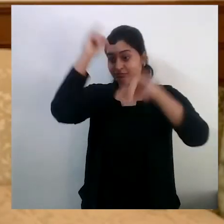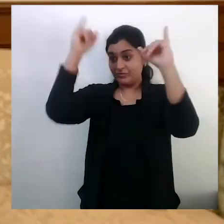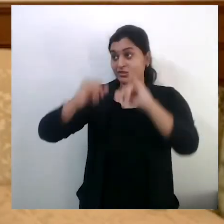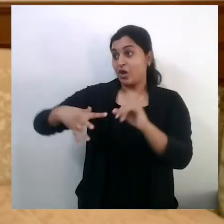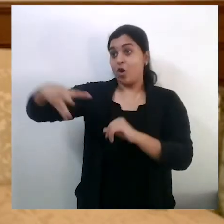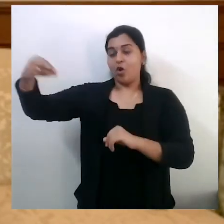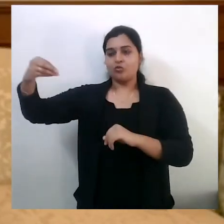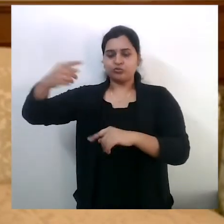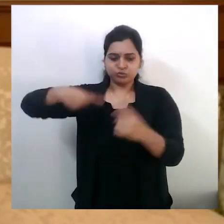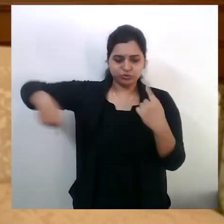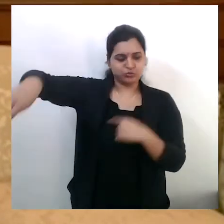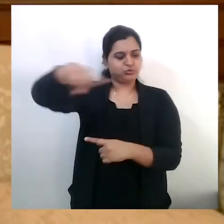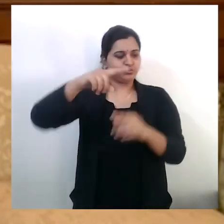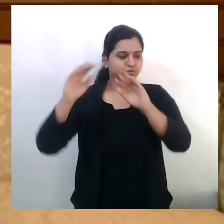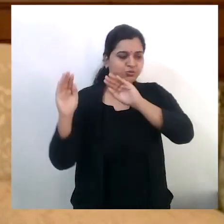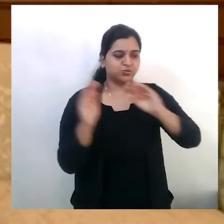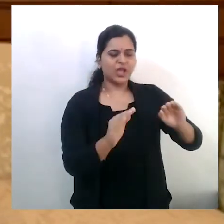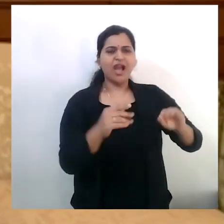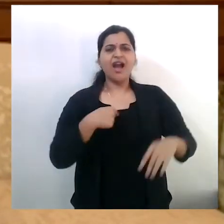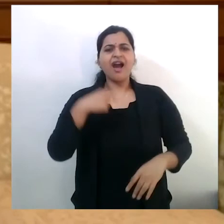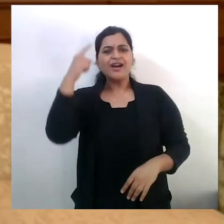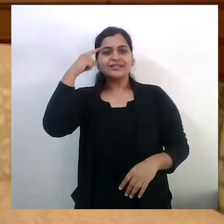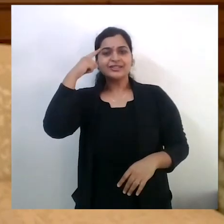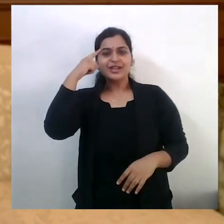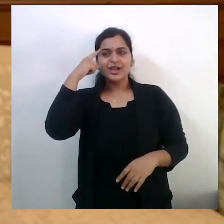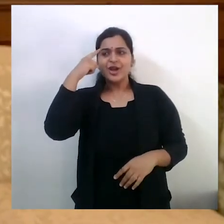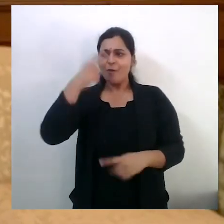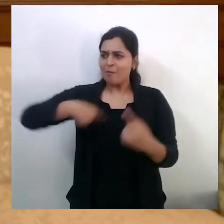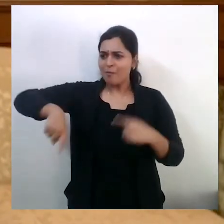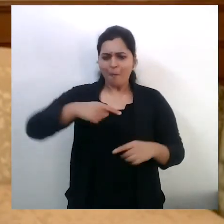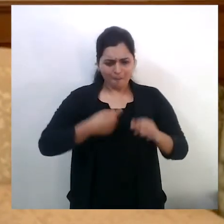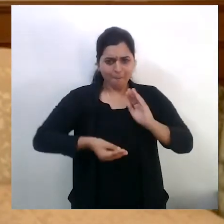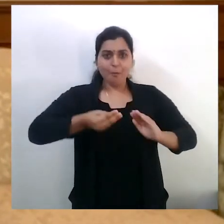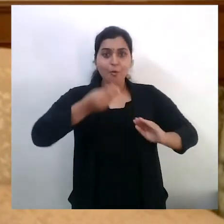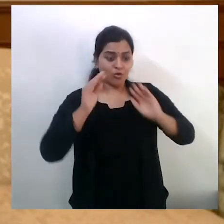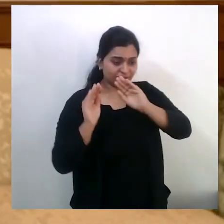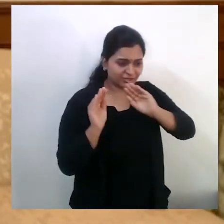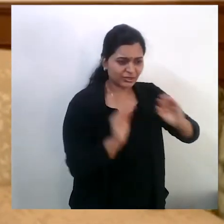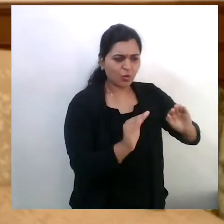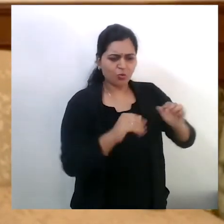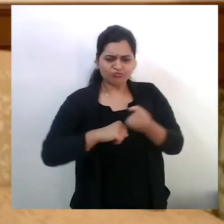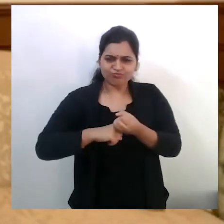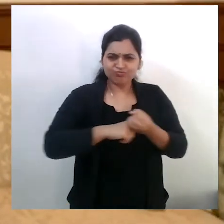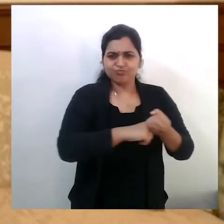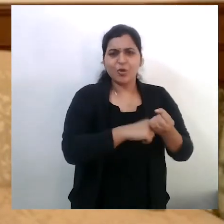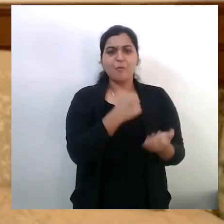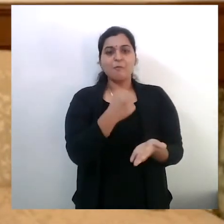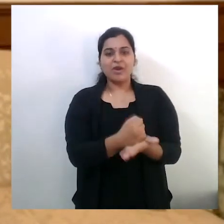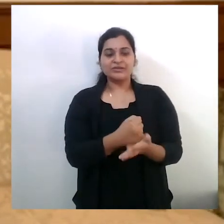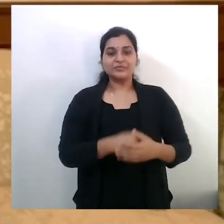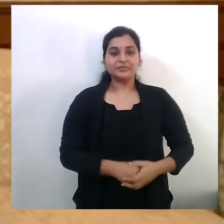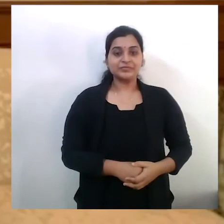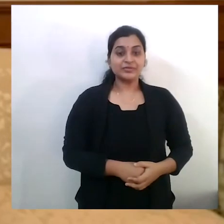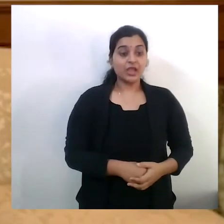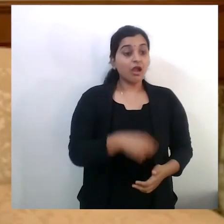wonderful initiative and needs much more support from many of us. The arts and culture in